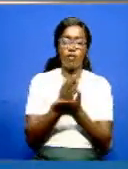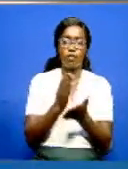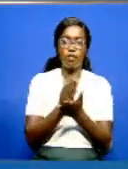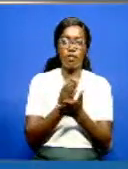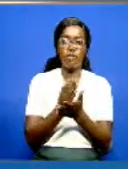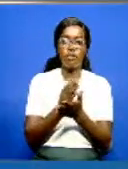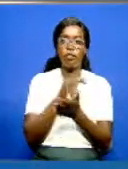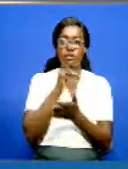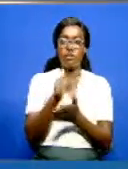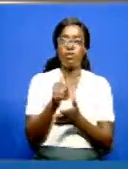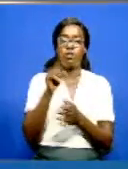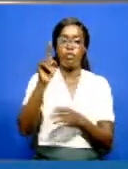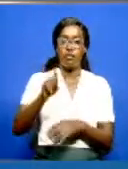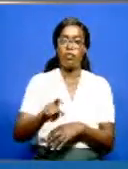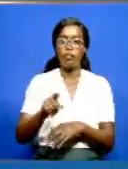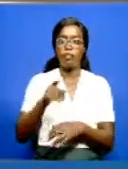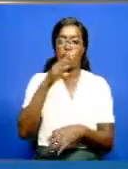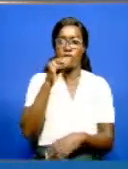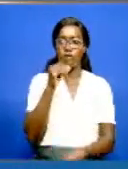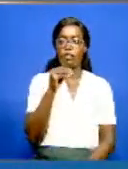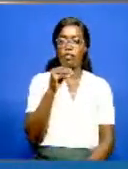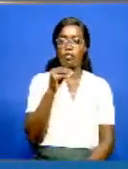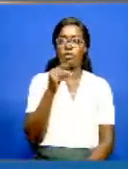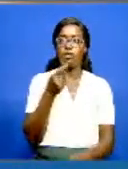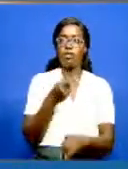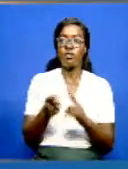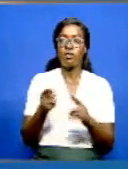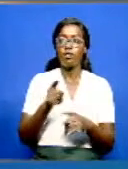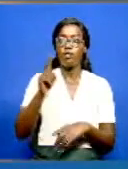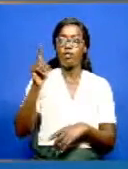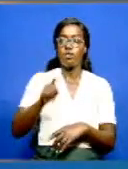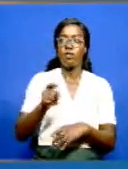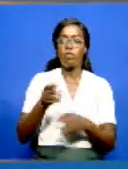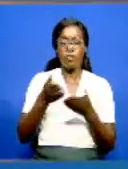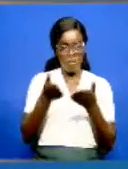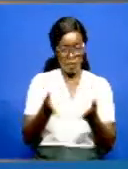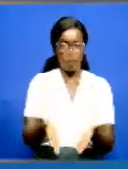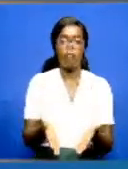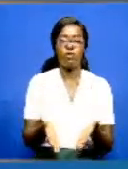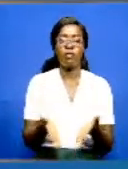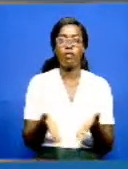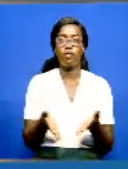It was not a must that I speak, but it was a must that I be here.